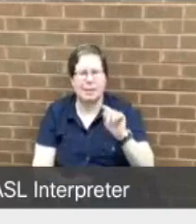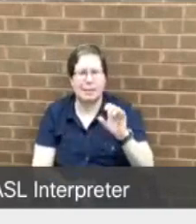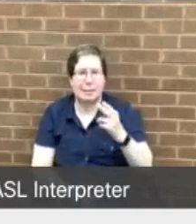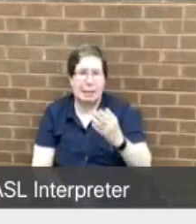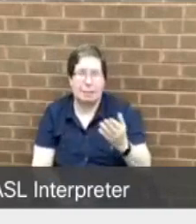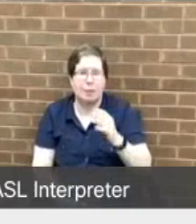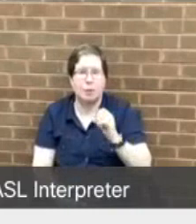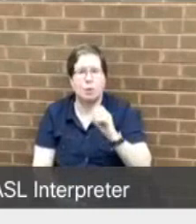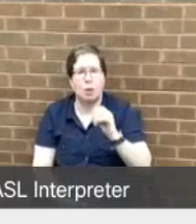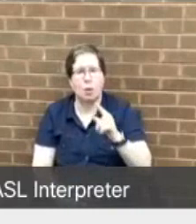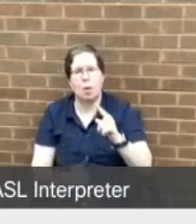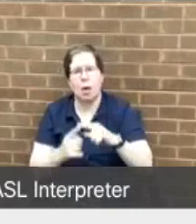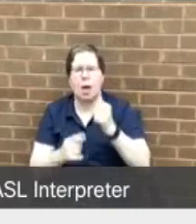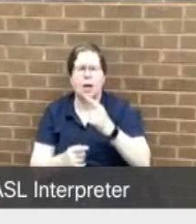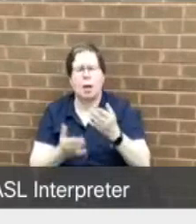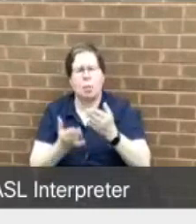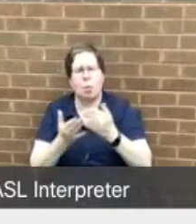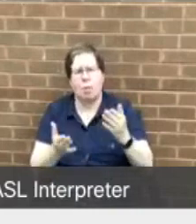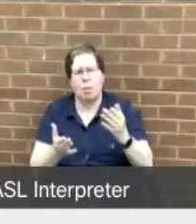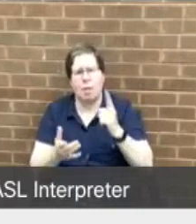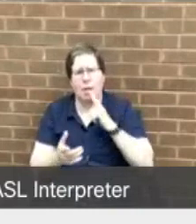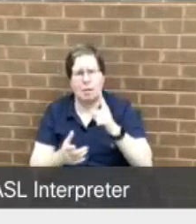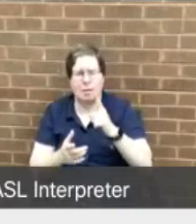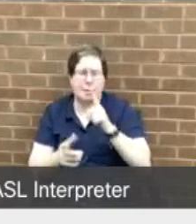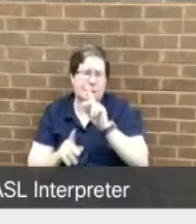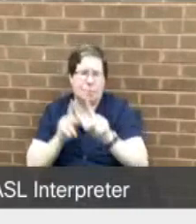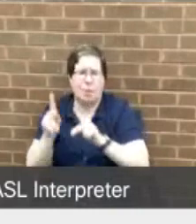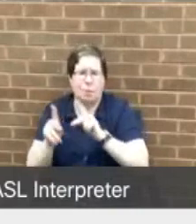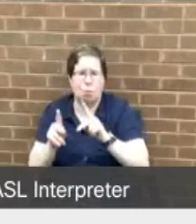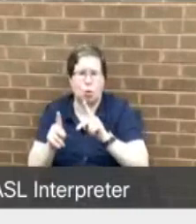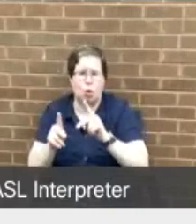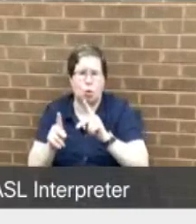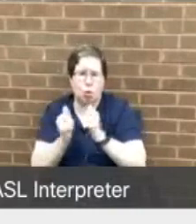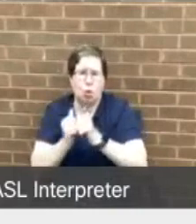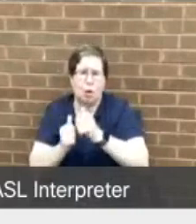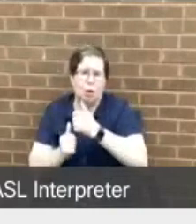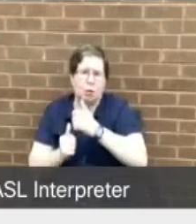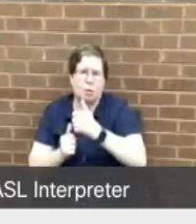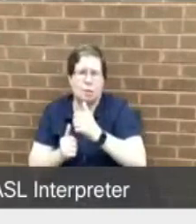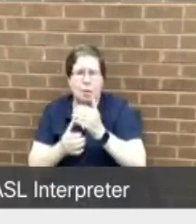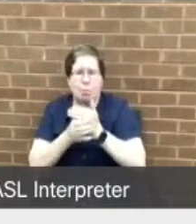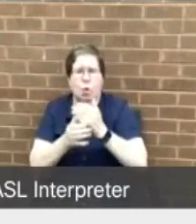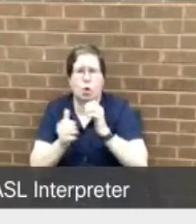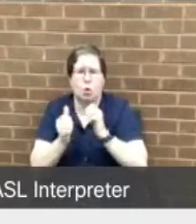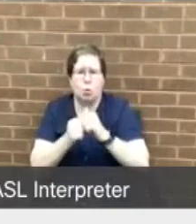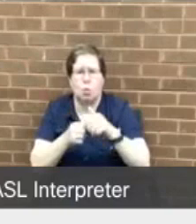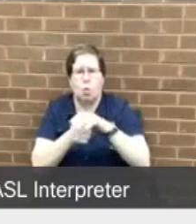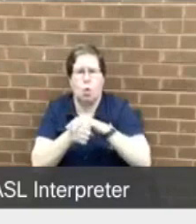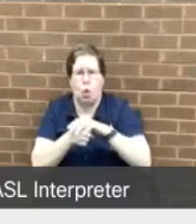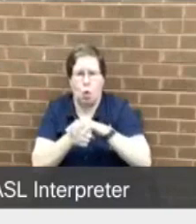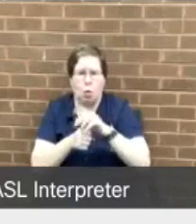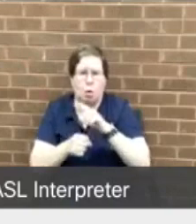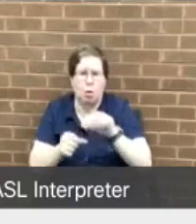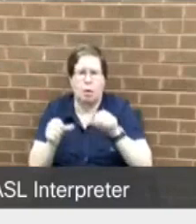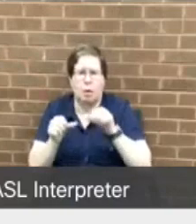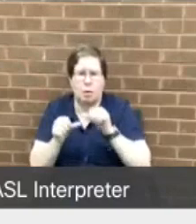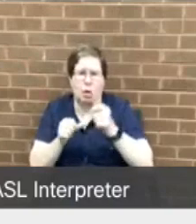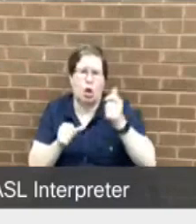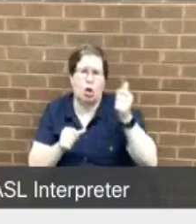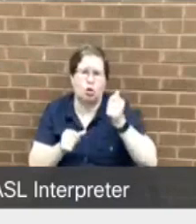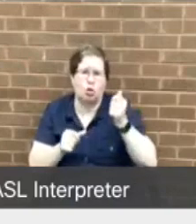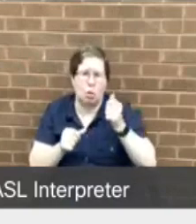I think a couple ways that we're looking at improving pedestrian safety, particularly around transit, is partnering with local jurisdictions on grant